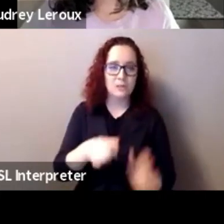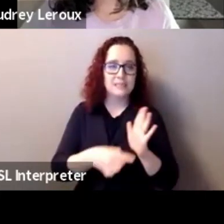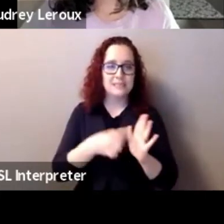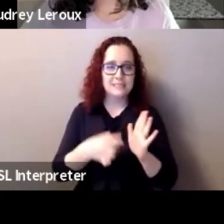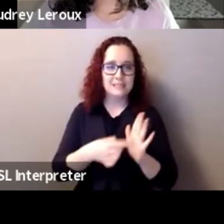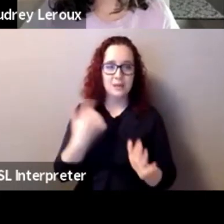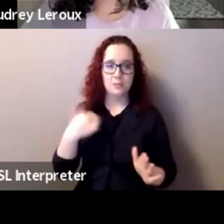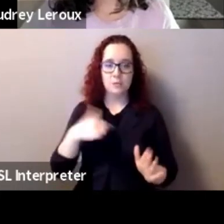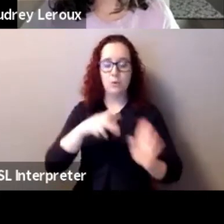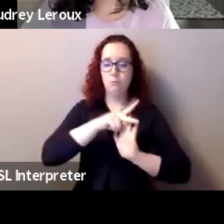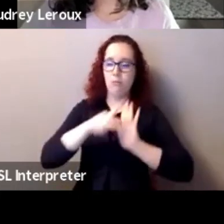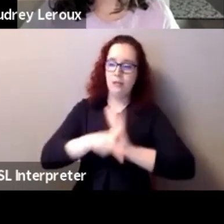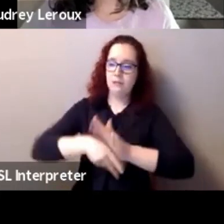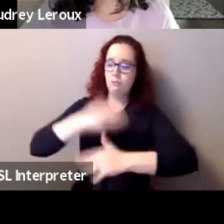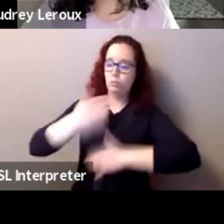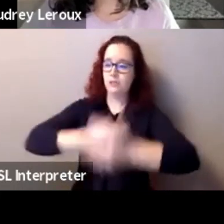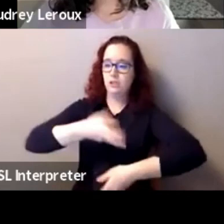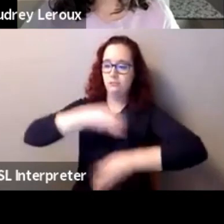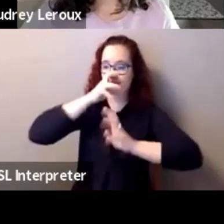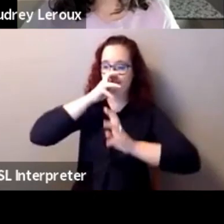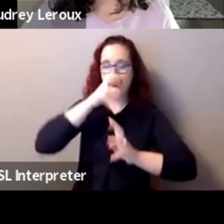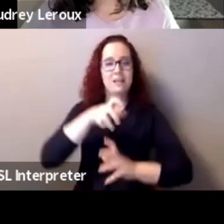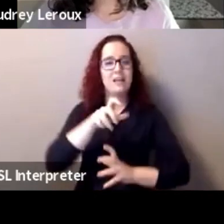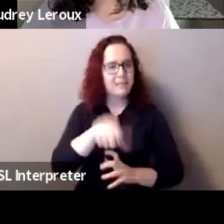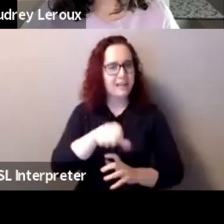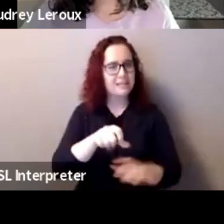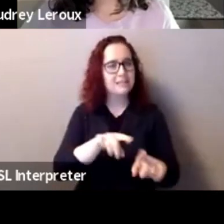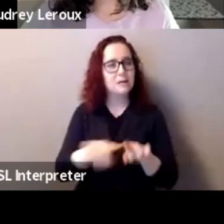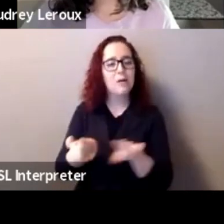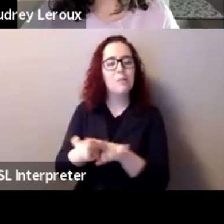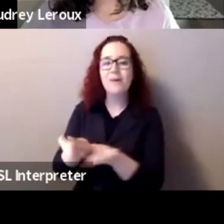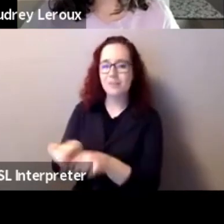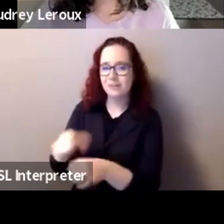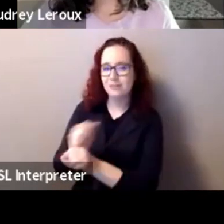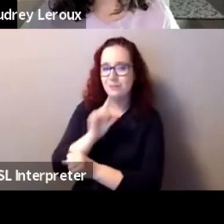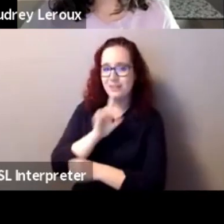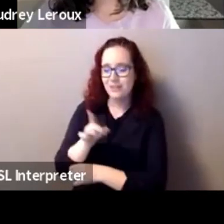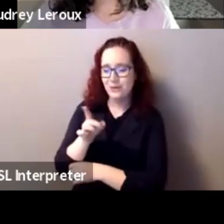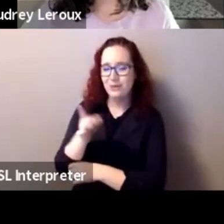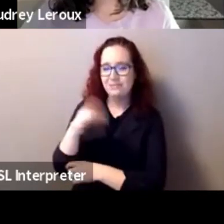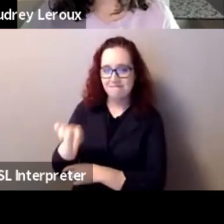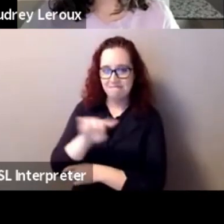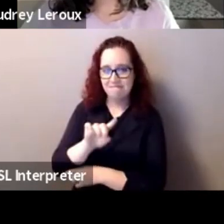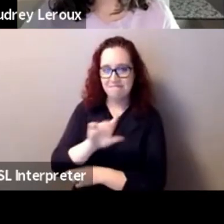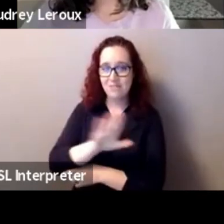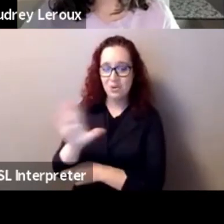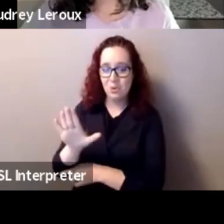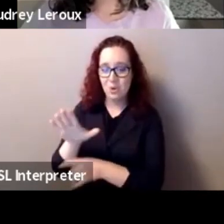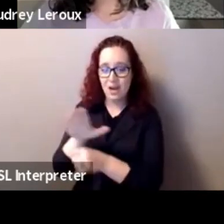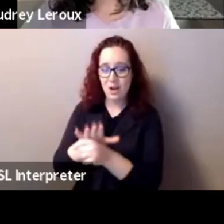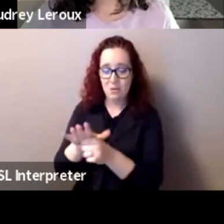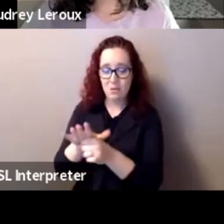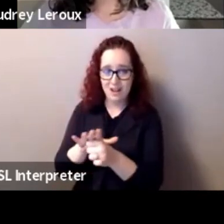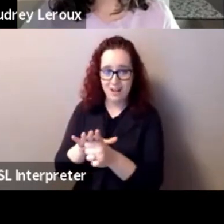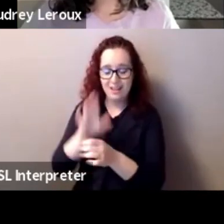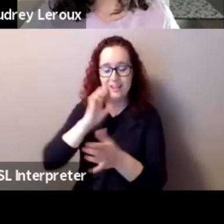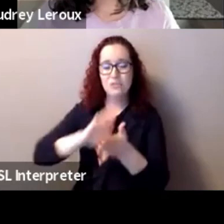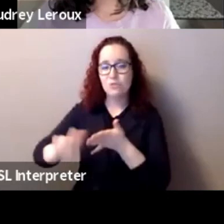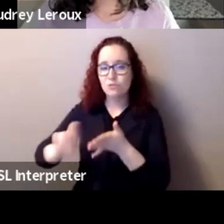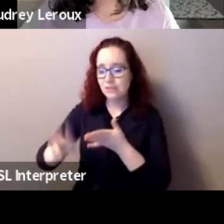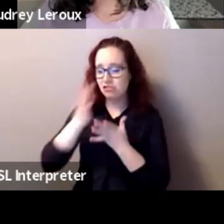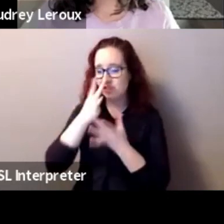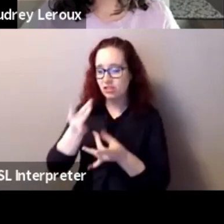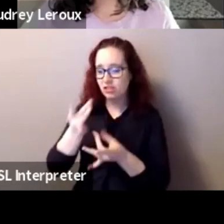the policies and procedures, which, yeah, that's part of what we do, but we're also here to make sure that your area of research interest